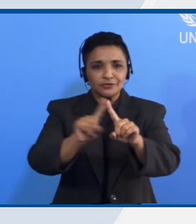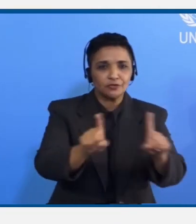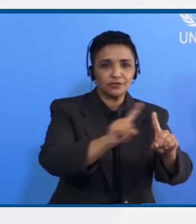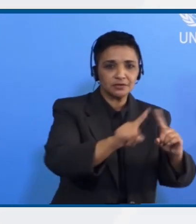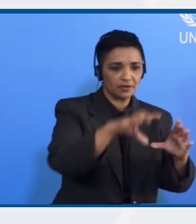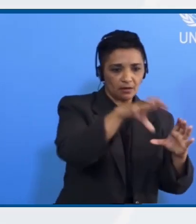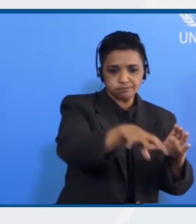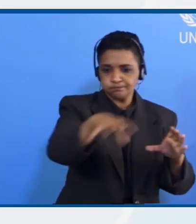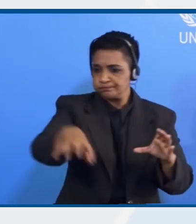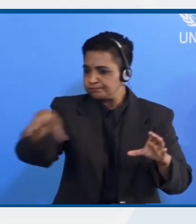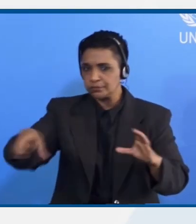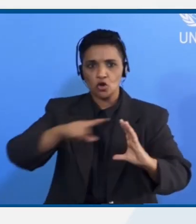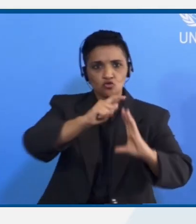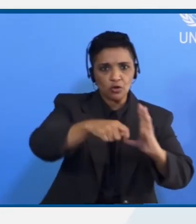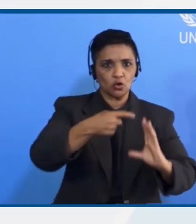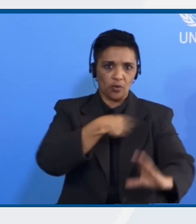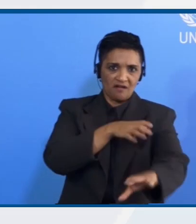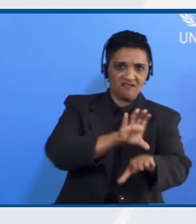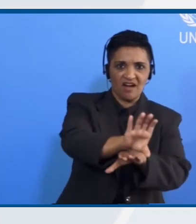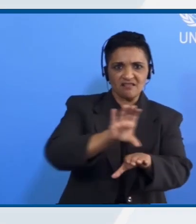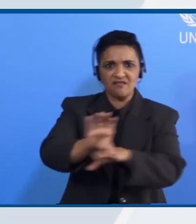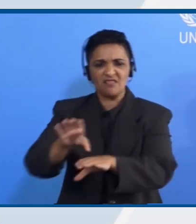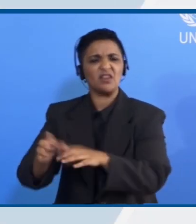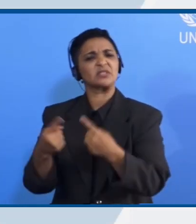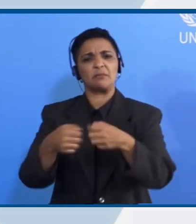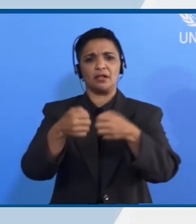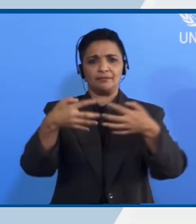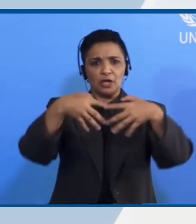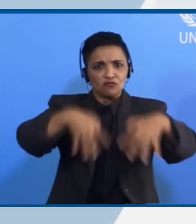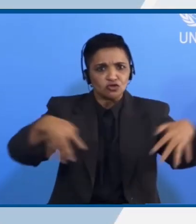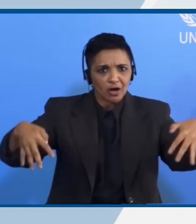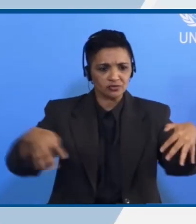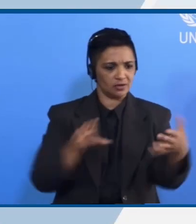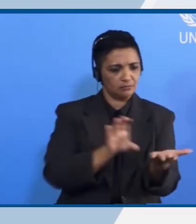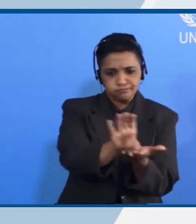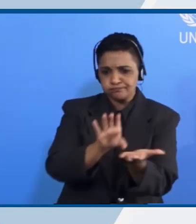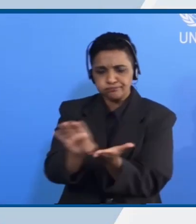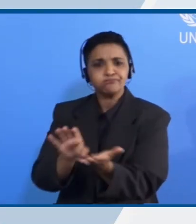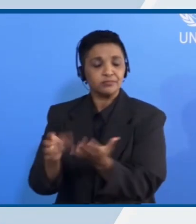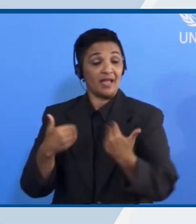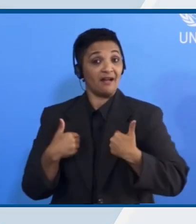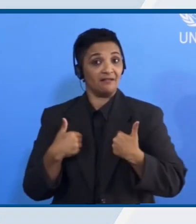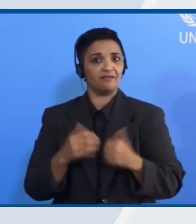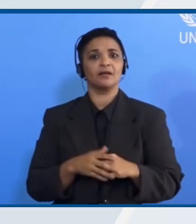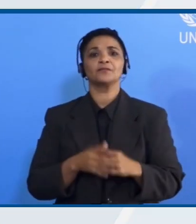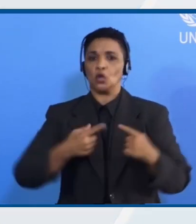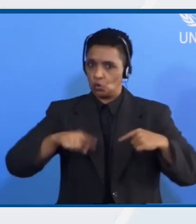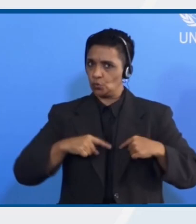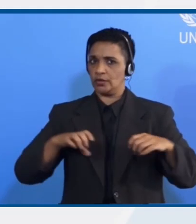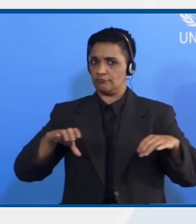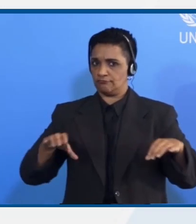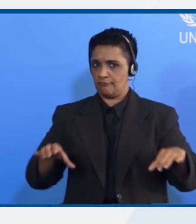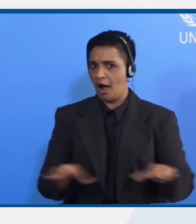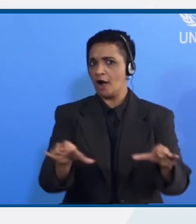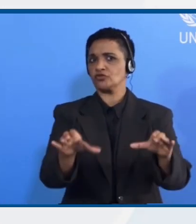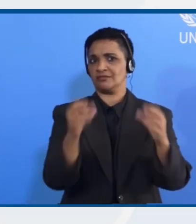many kinds of interventions, especially in infrastructures. And this way of action, this way of